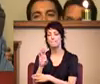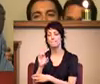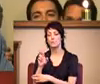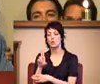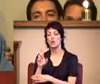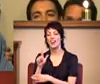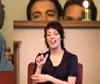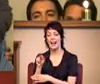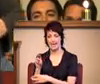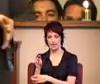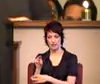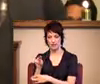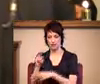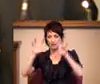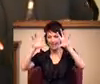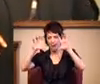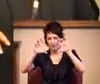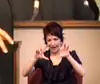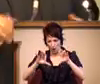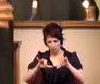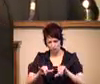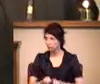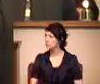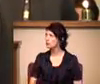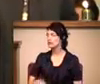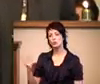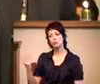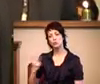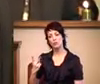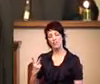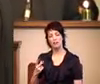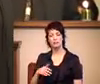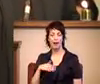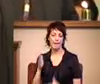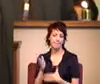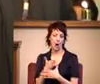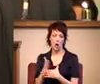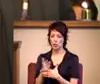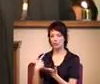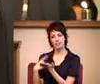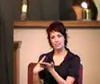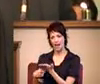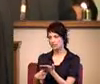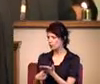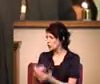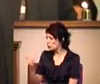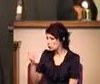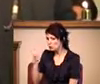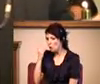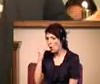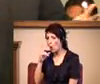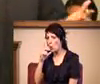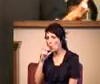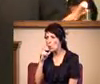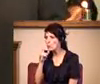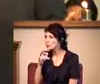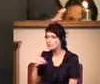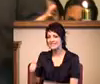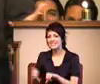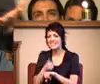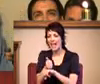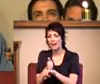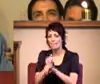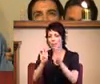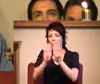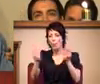And we talked about that afterwards. And I said, did any of you know who was behind this? And she